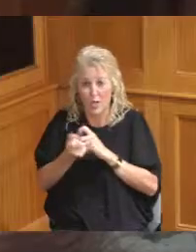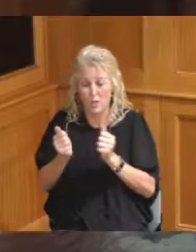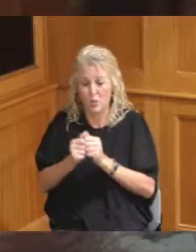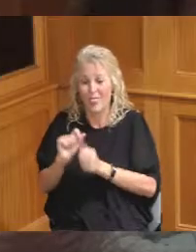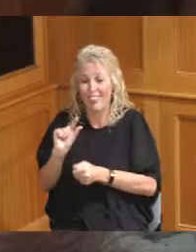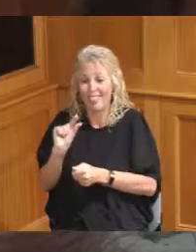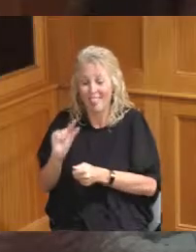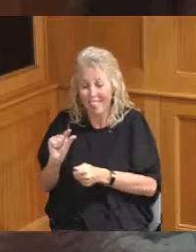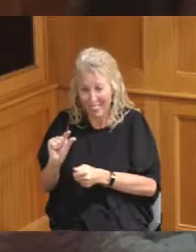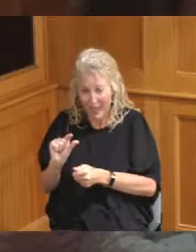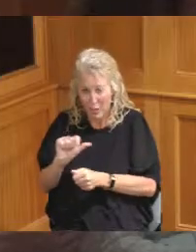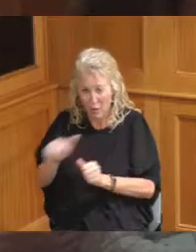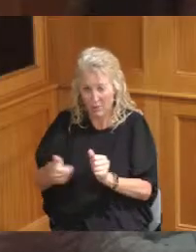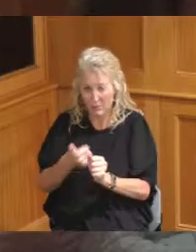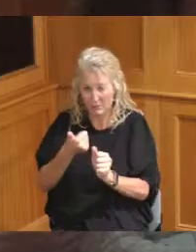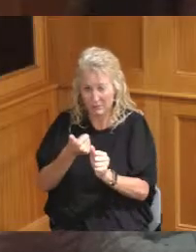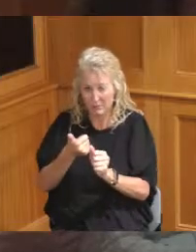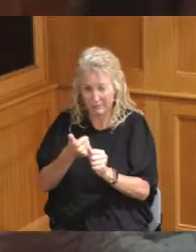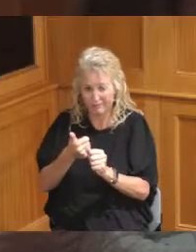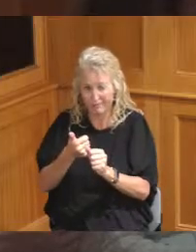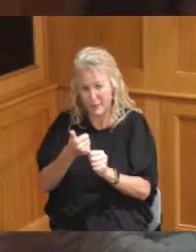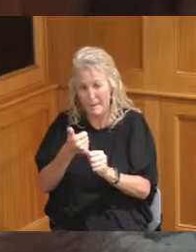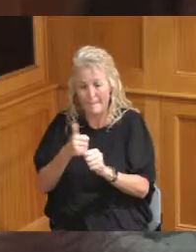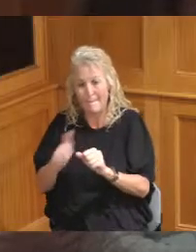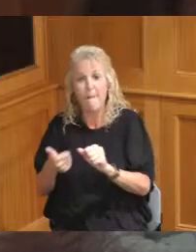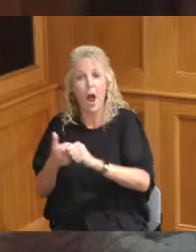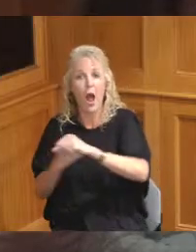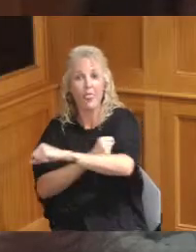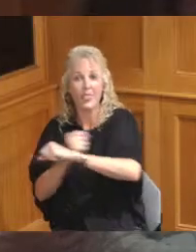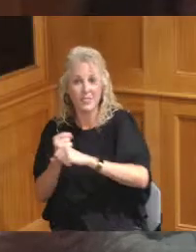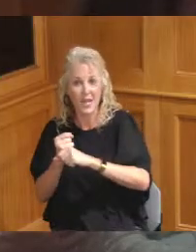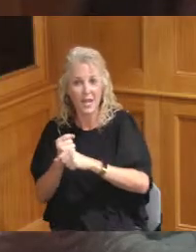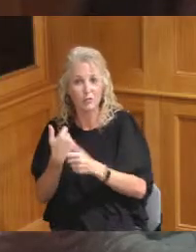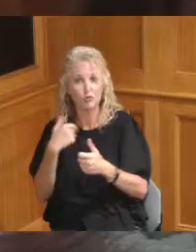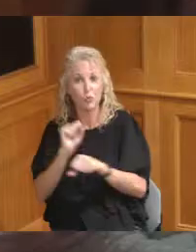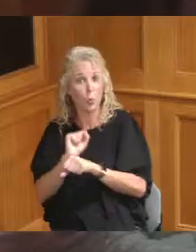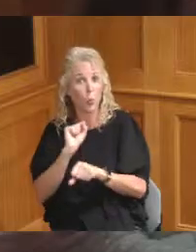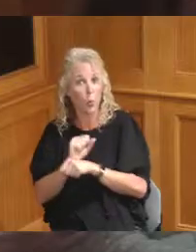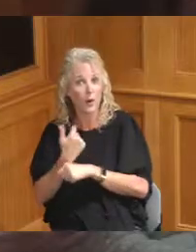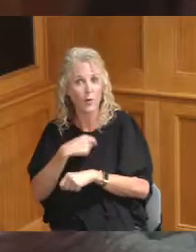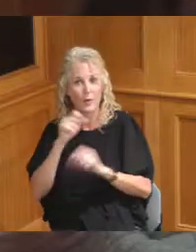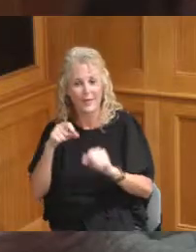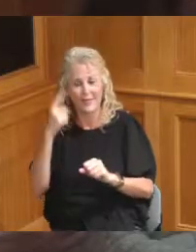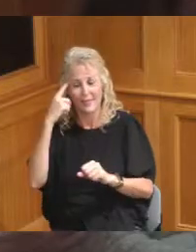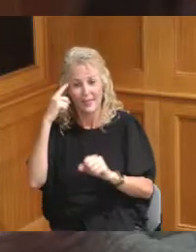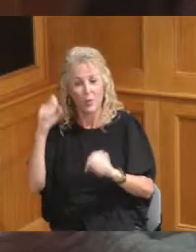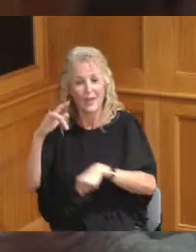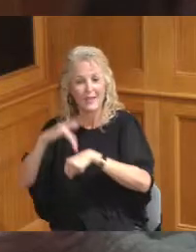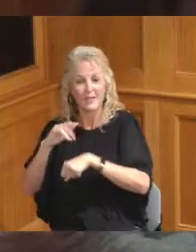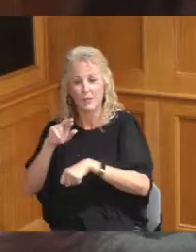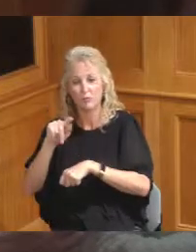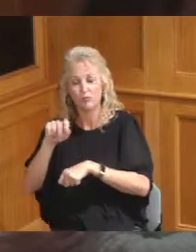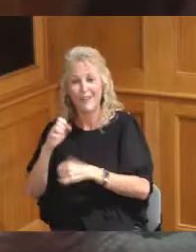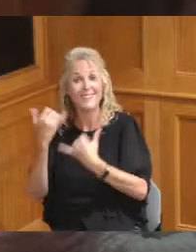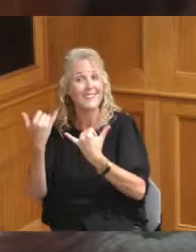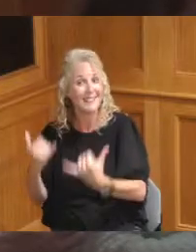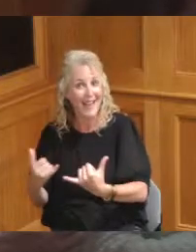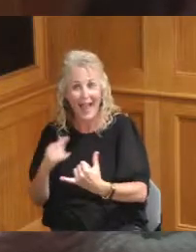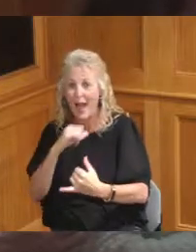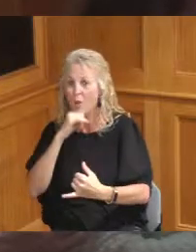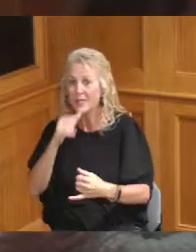little, to just kind of our current operating status. There are changes we can do to the rates now. It's not